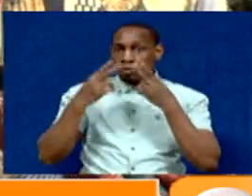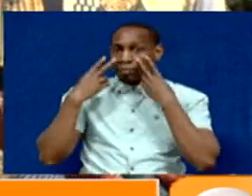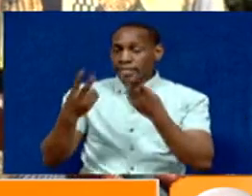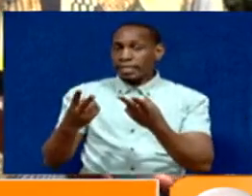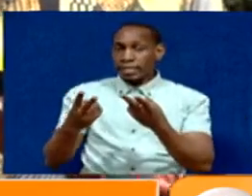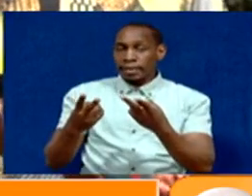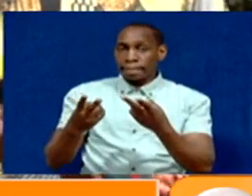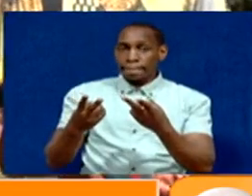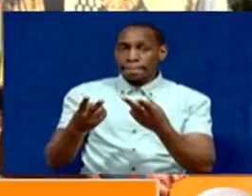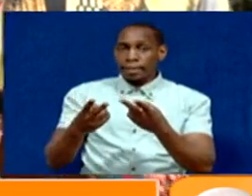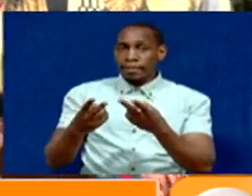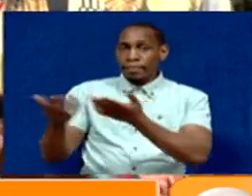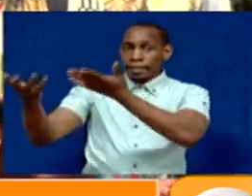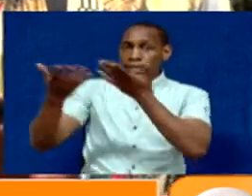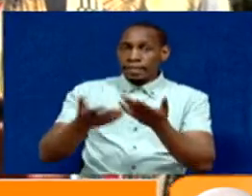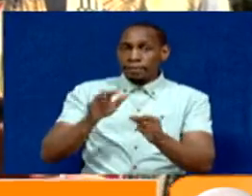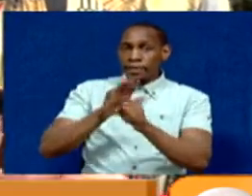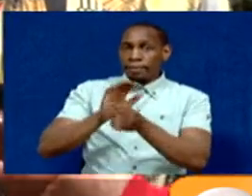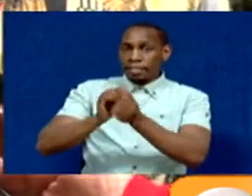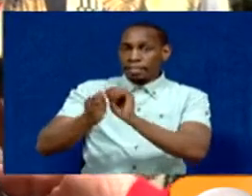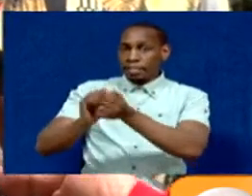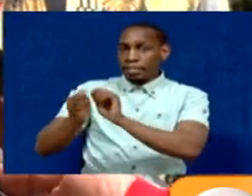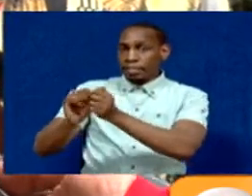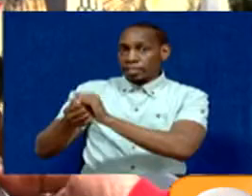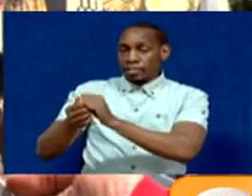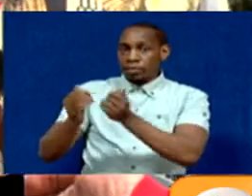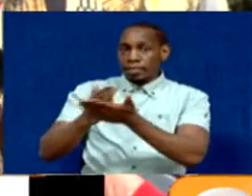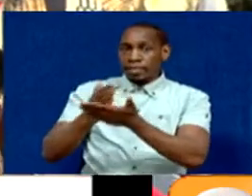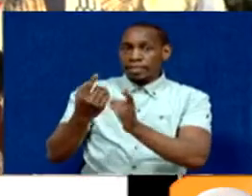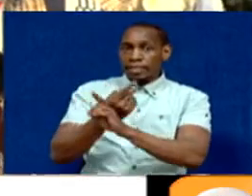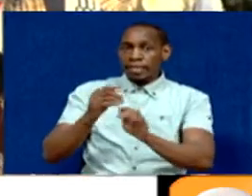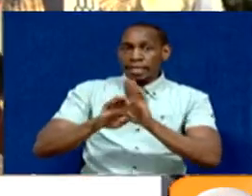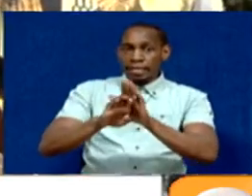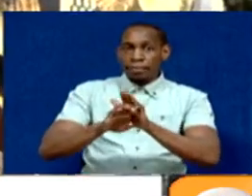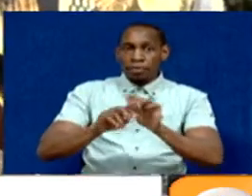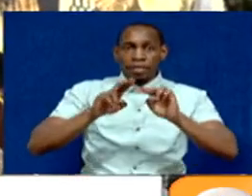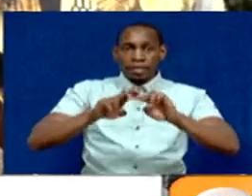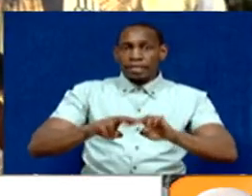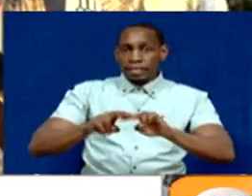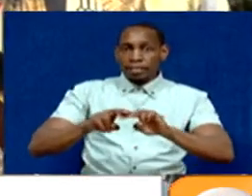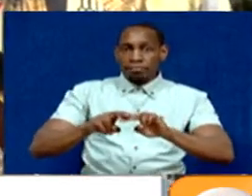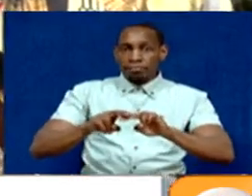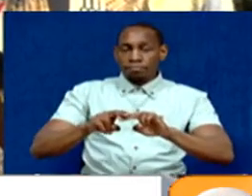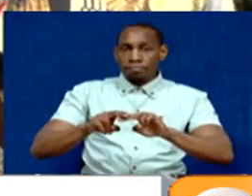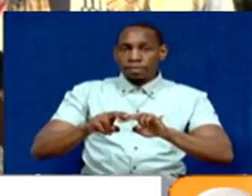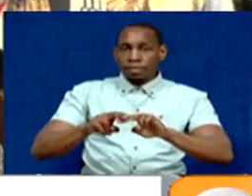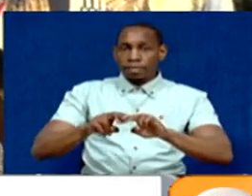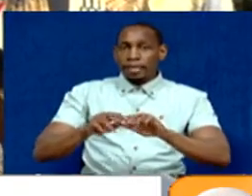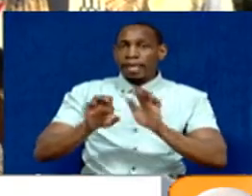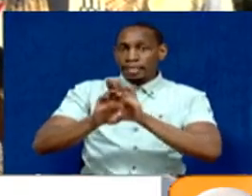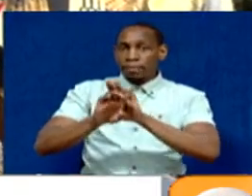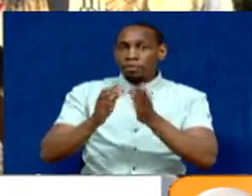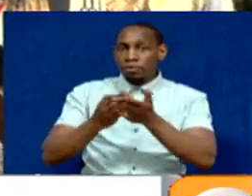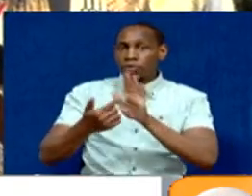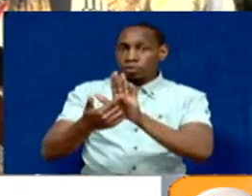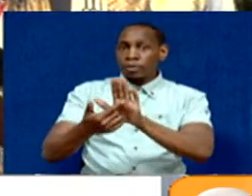seen a lot of import replacements in other sectors, say furniture, for instance. So I think we